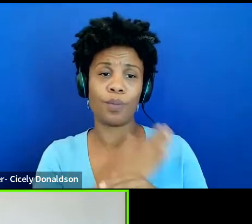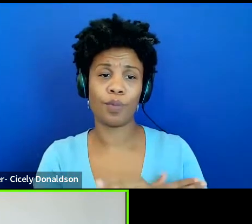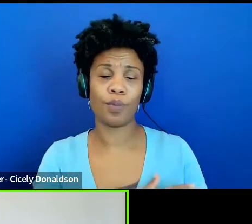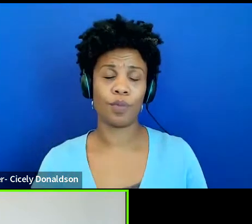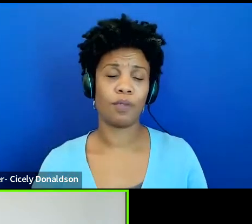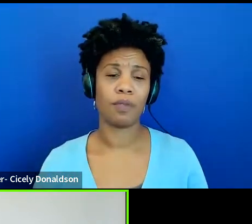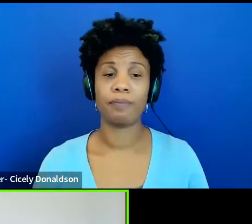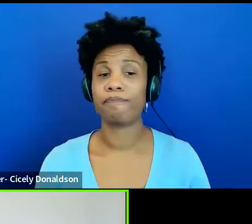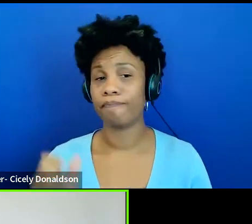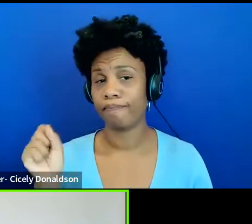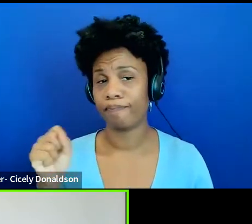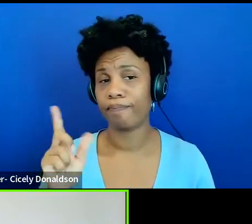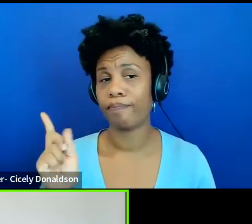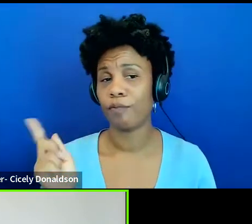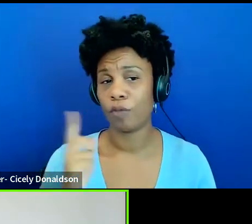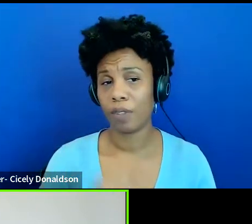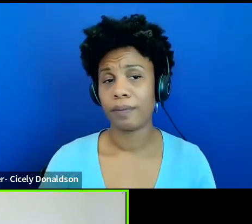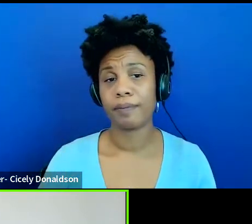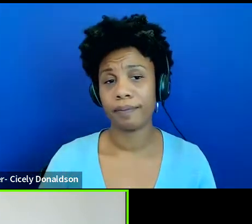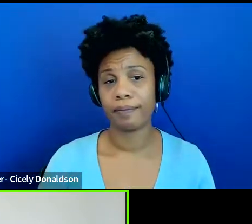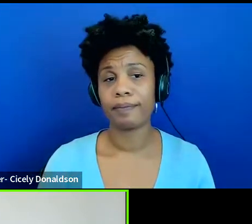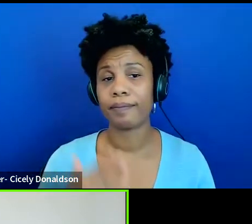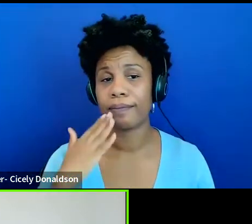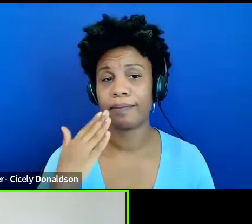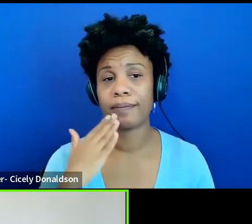That's correct. Mm-hmm. Thank you.